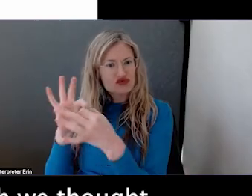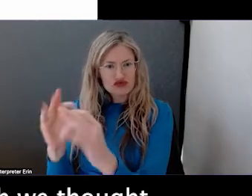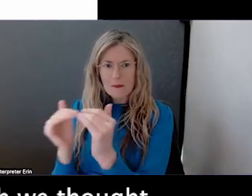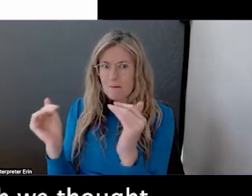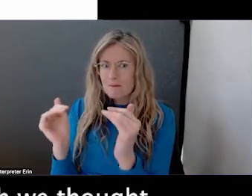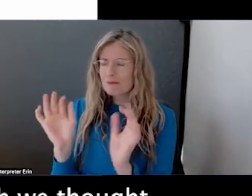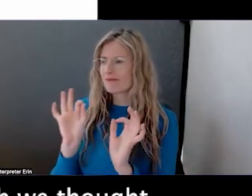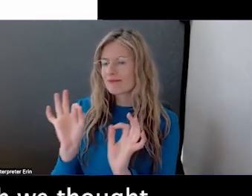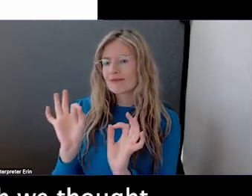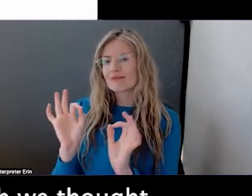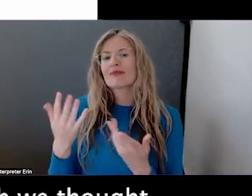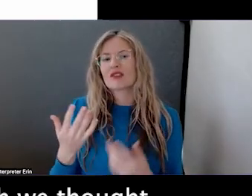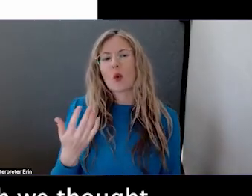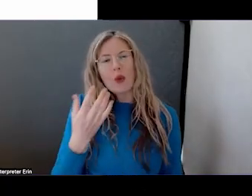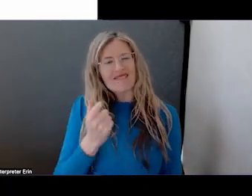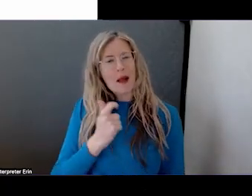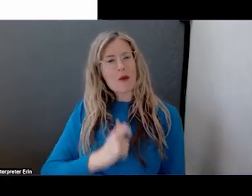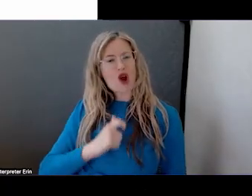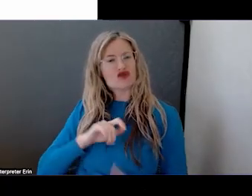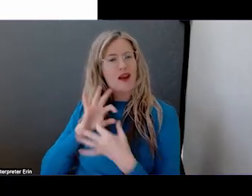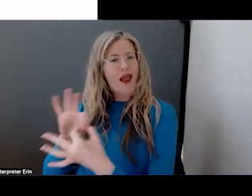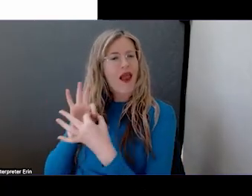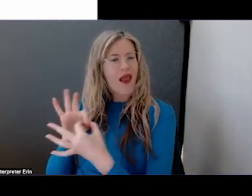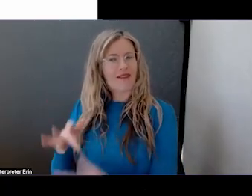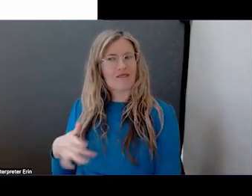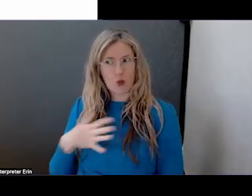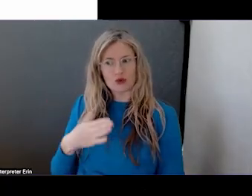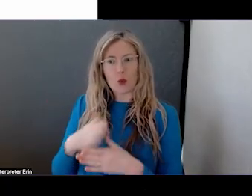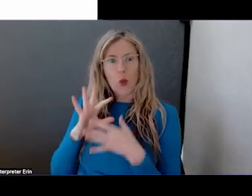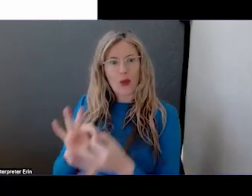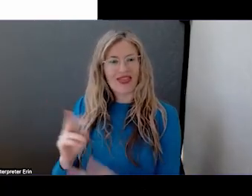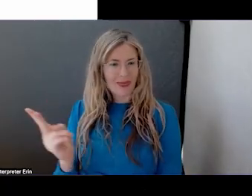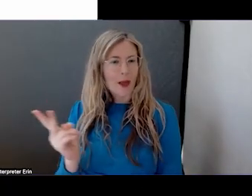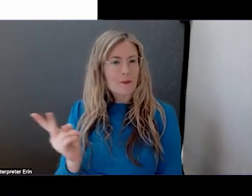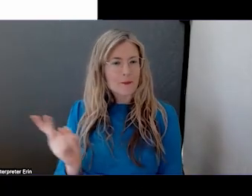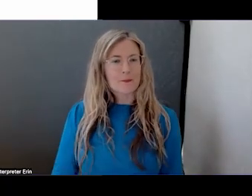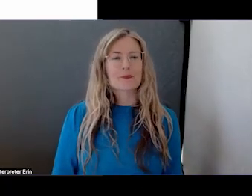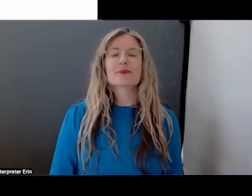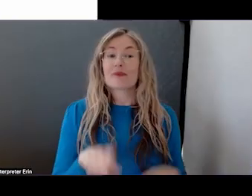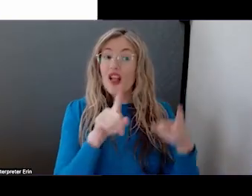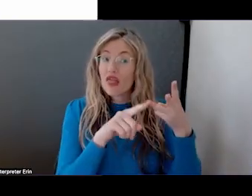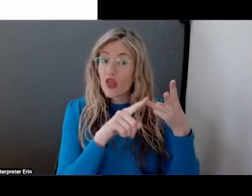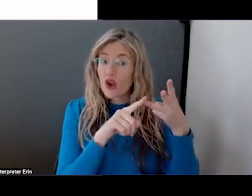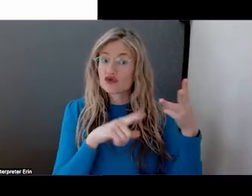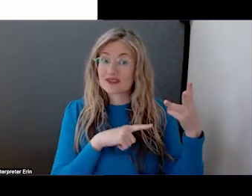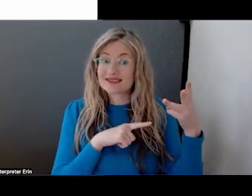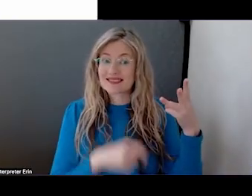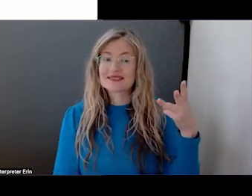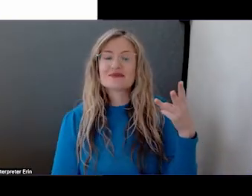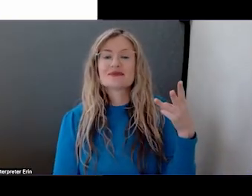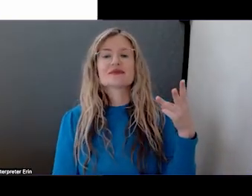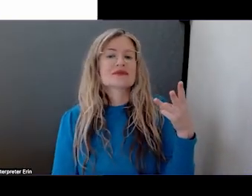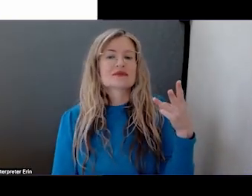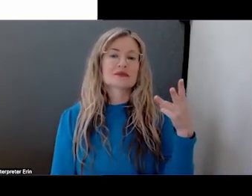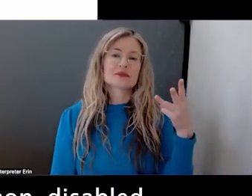have a personal connection we thought was interesting. And the third reason for us is about around that